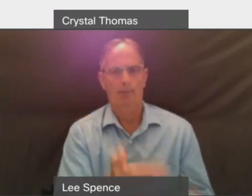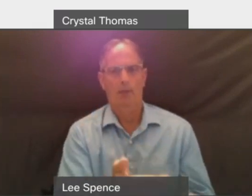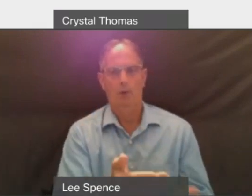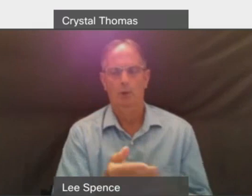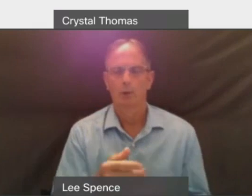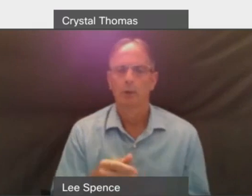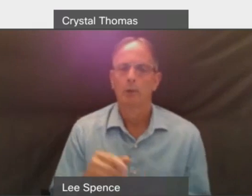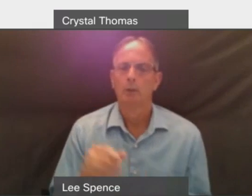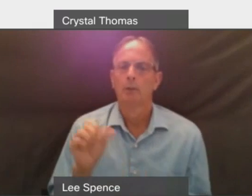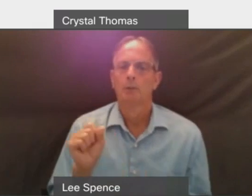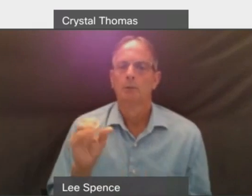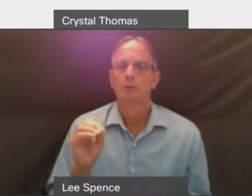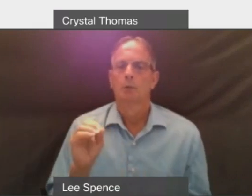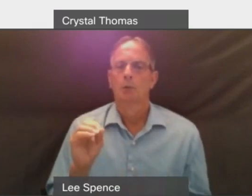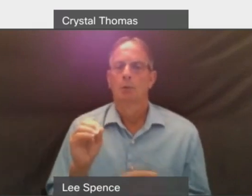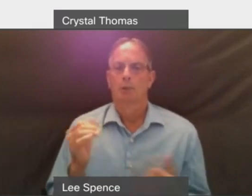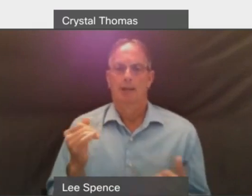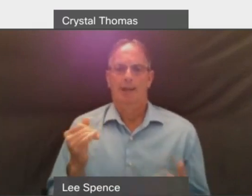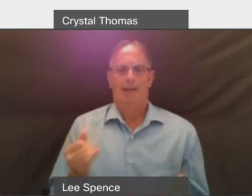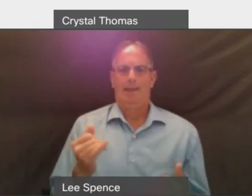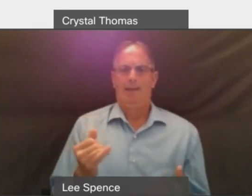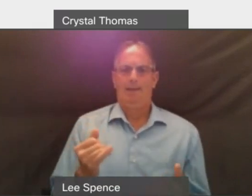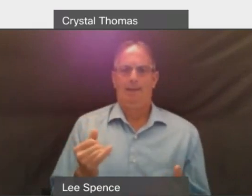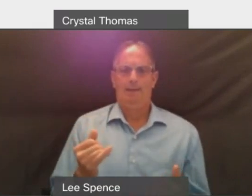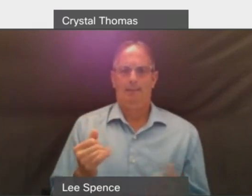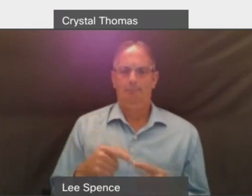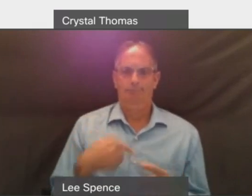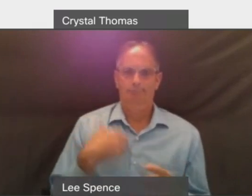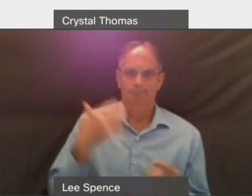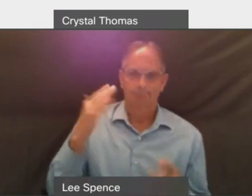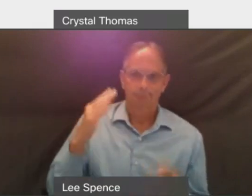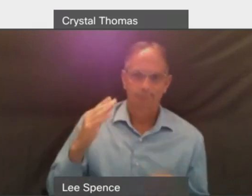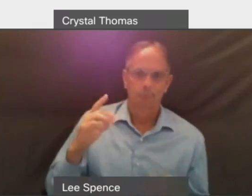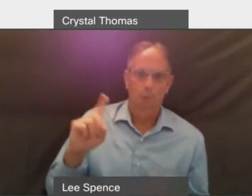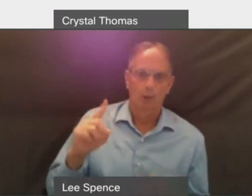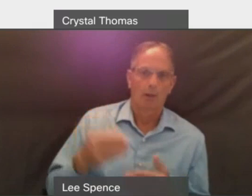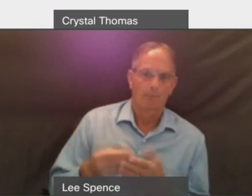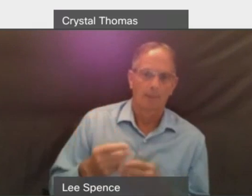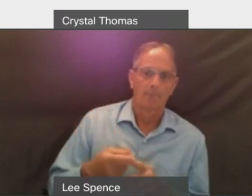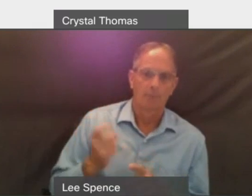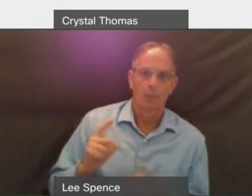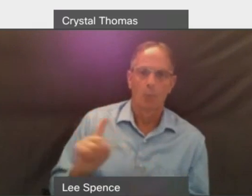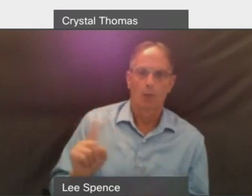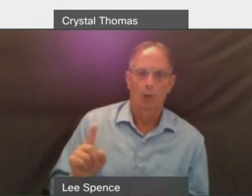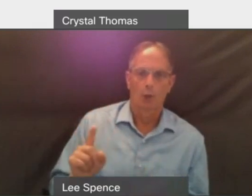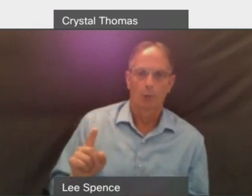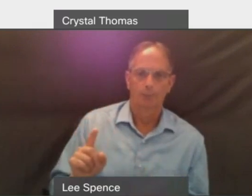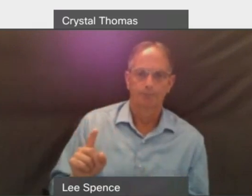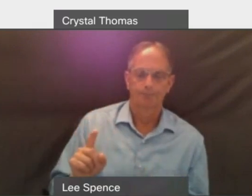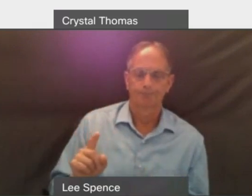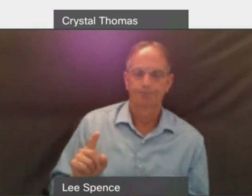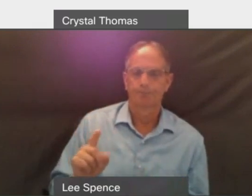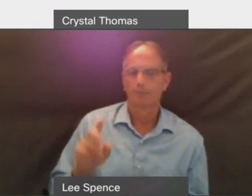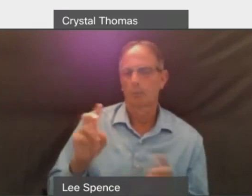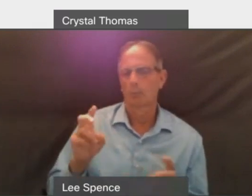And so, at this time, we don't know where those funds would come from. One thing I should say is, and I didn't include